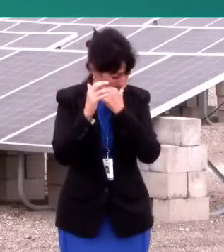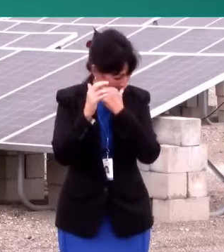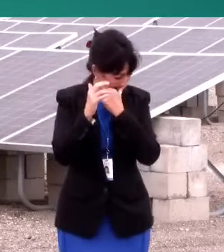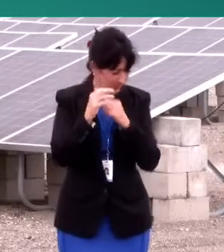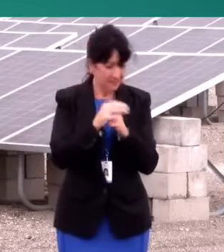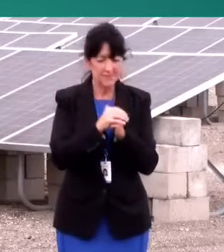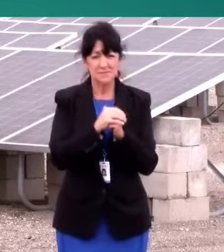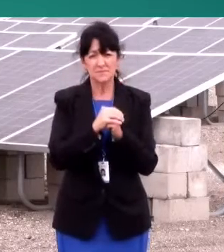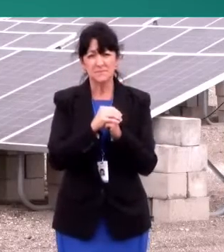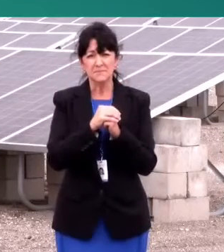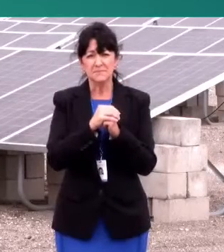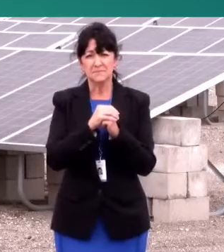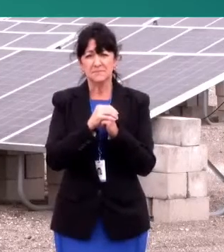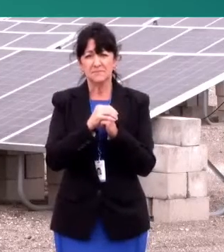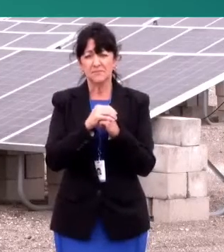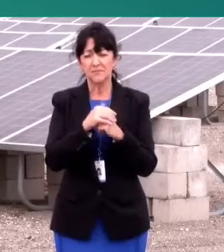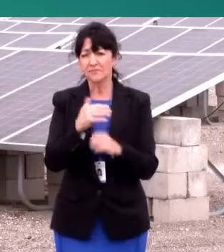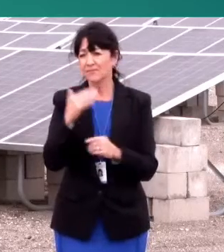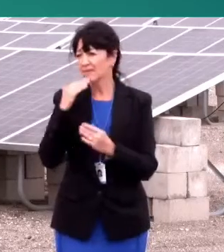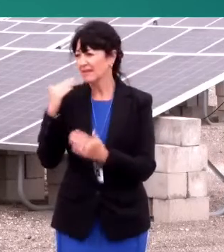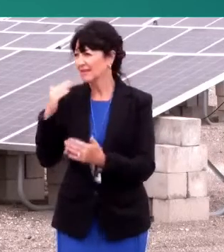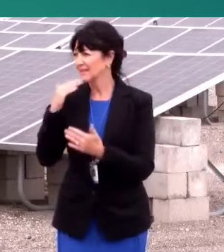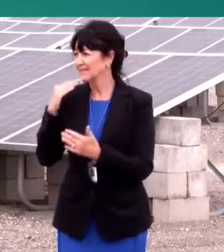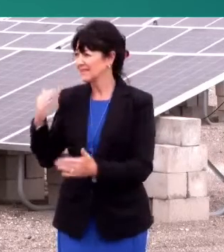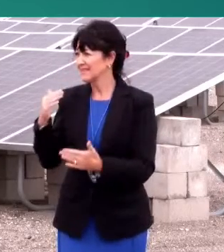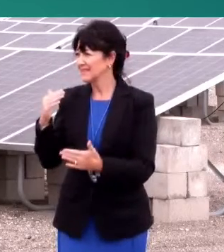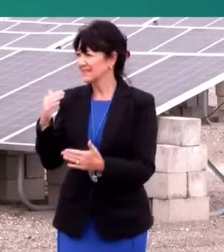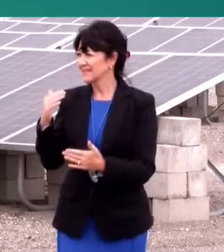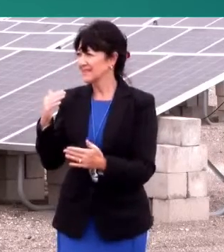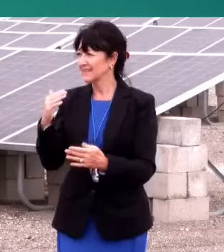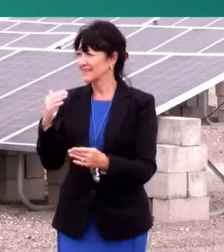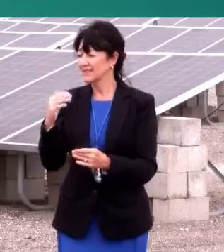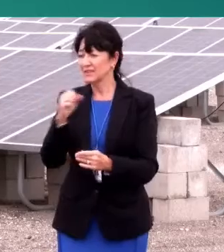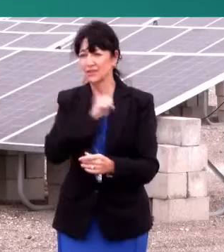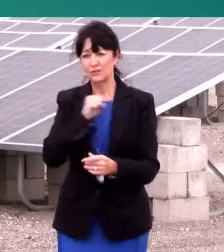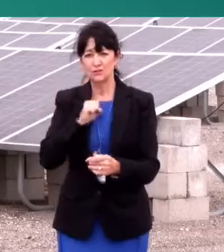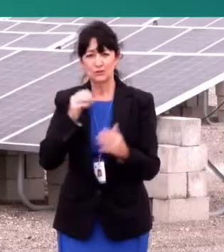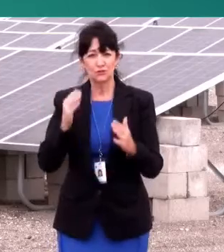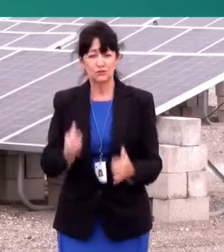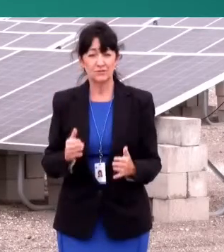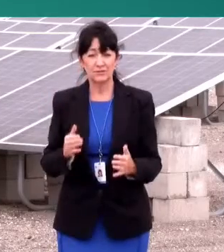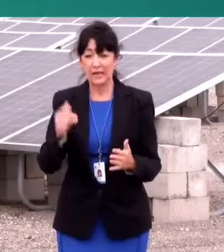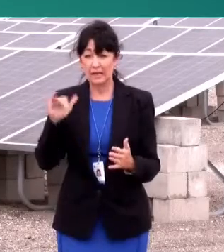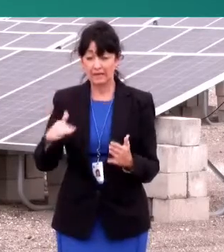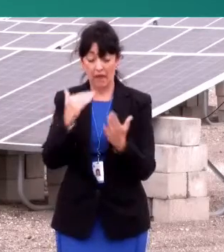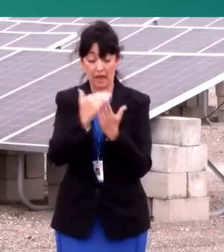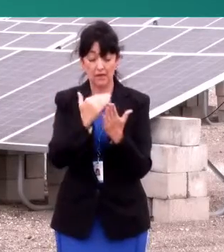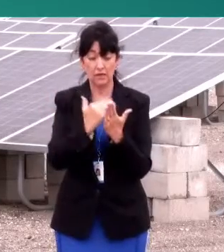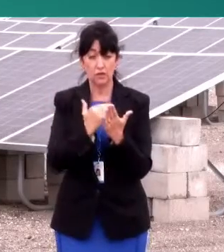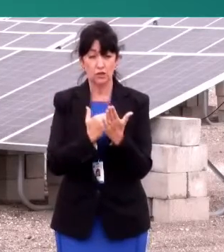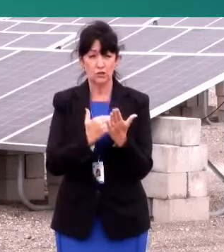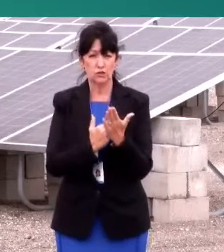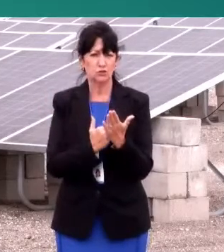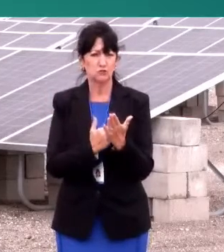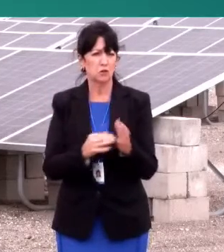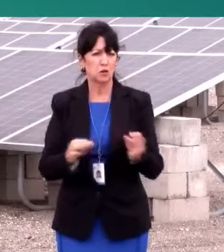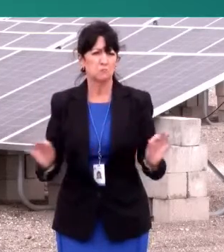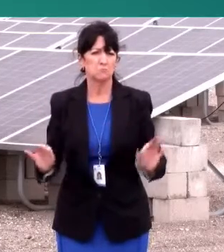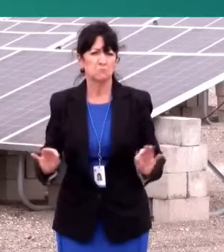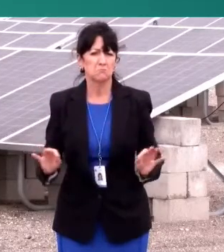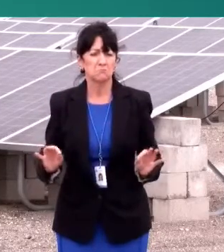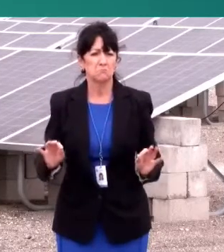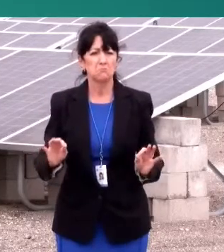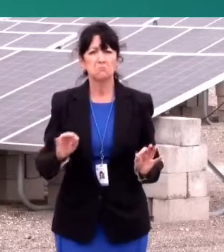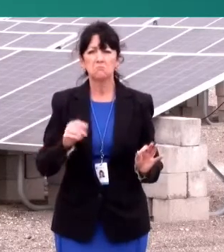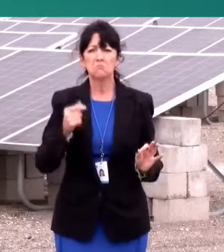Thank you, Senator. I've been informed that since it's such a light agenda that I have 15 minutes to speak, so everybody settle in.